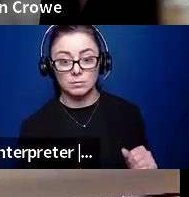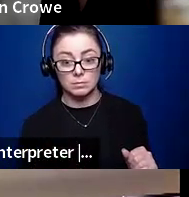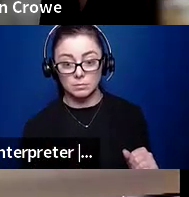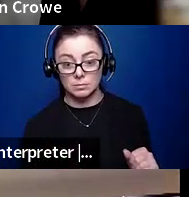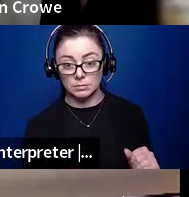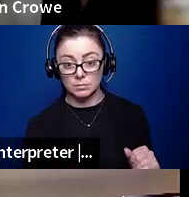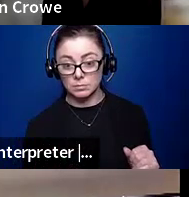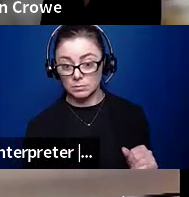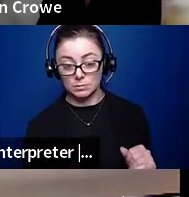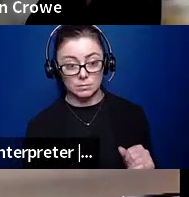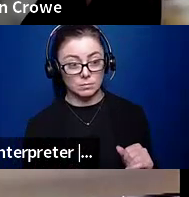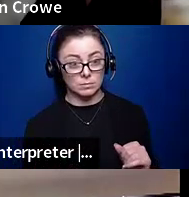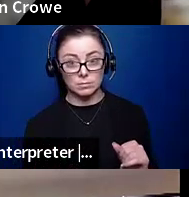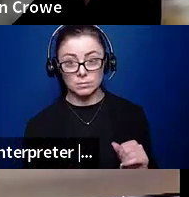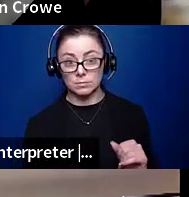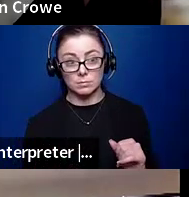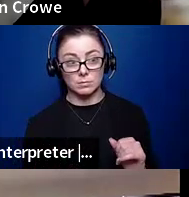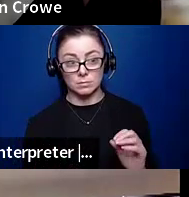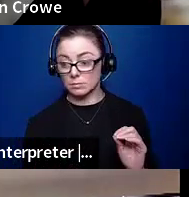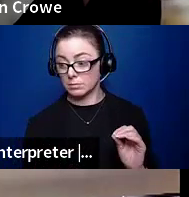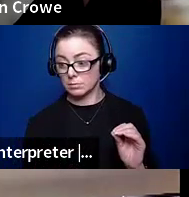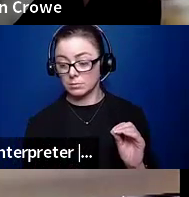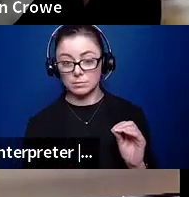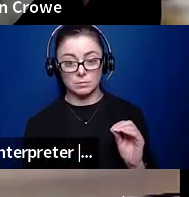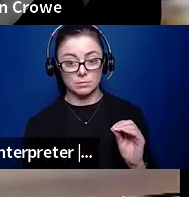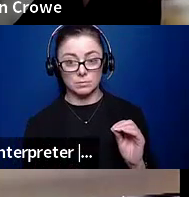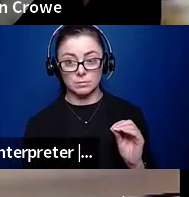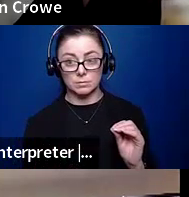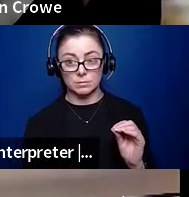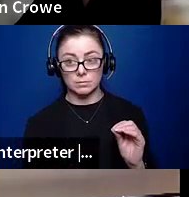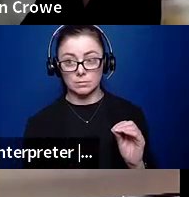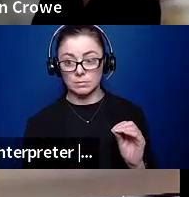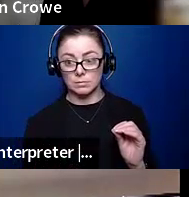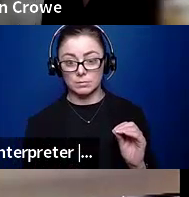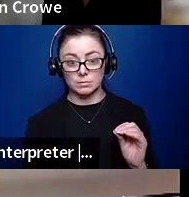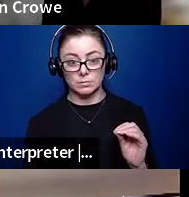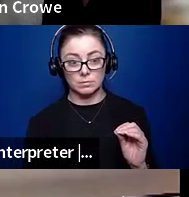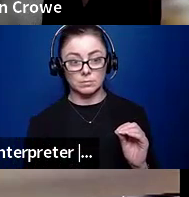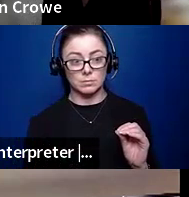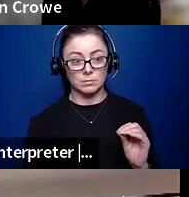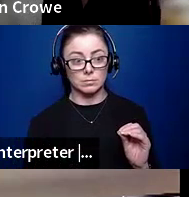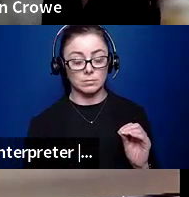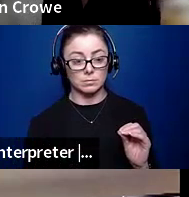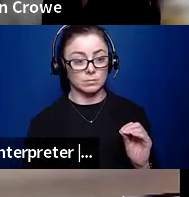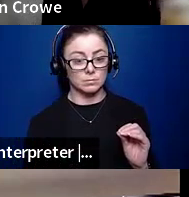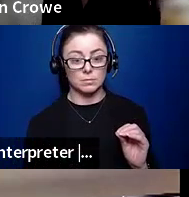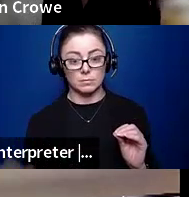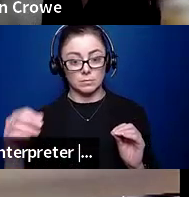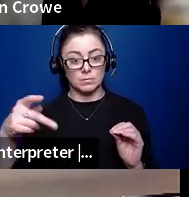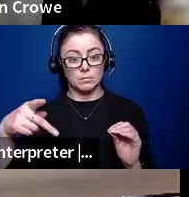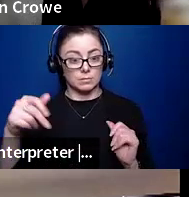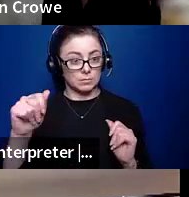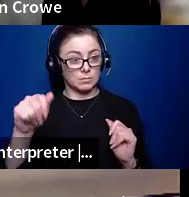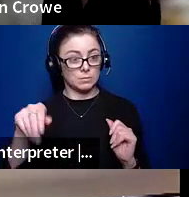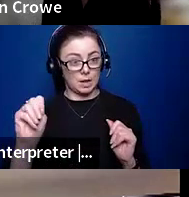Okay. Thank you. So Pam Vogel, you